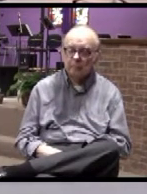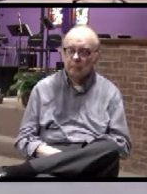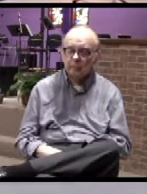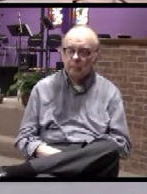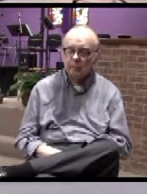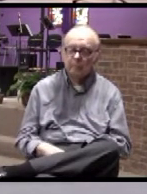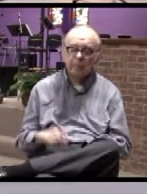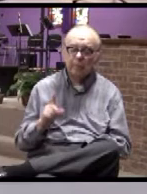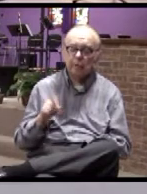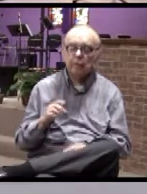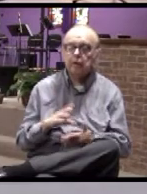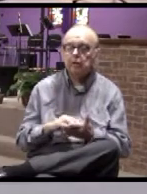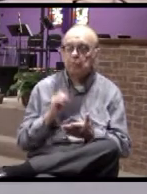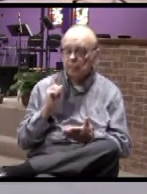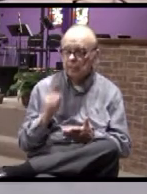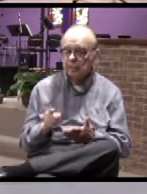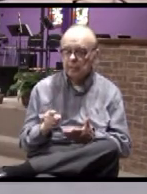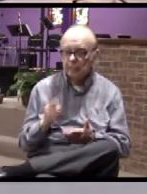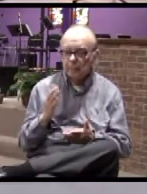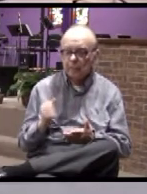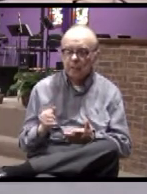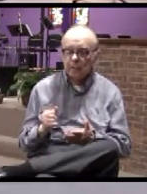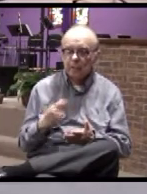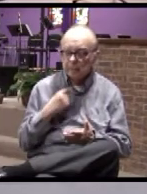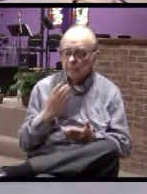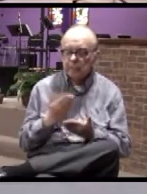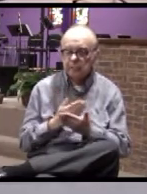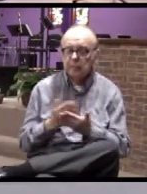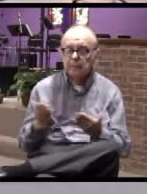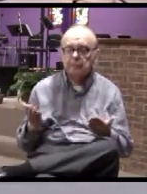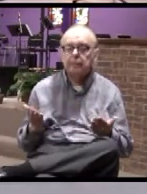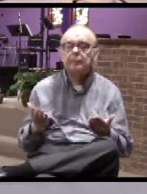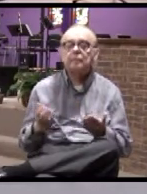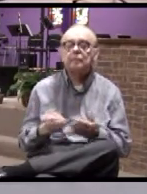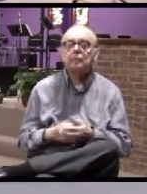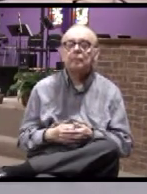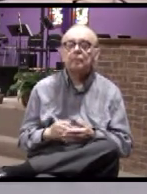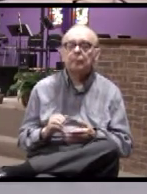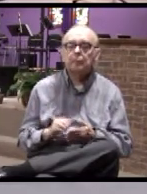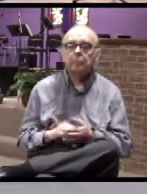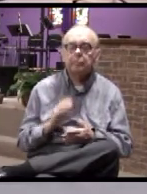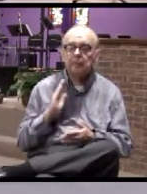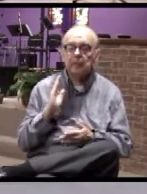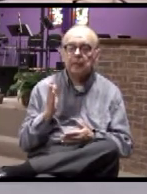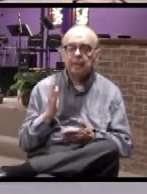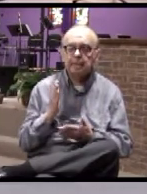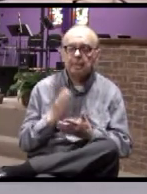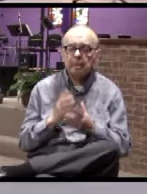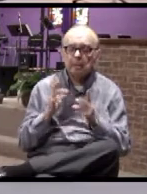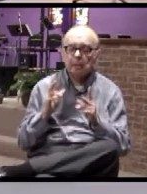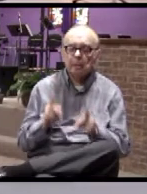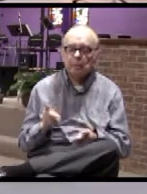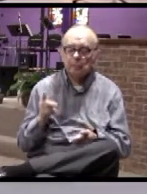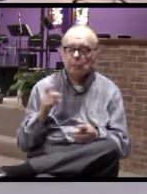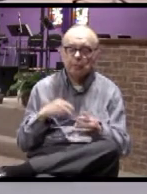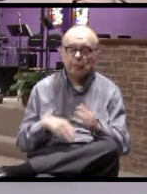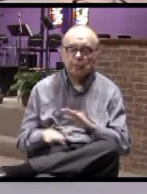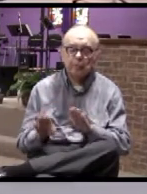We need to learn, because let me tell you something. There's going to be some of those people coming through these